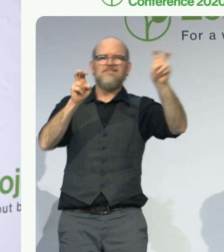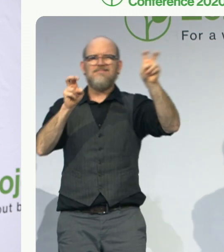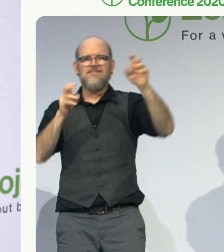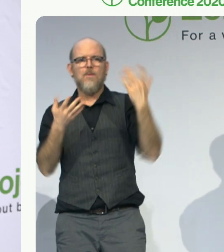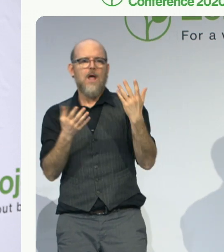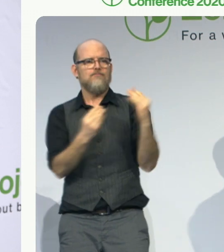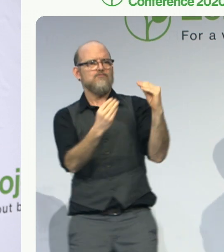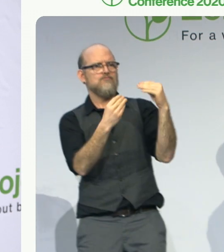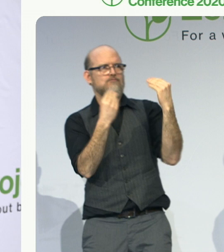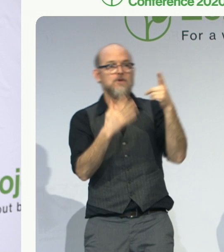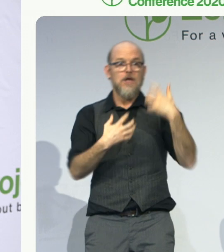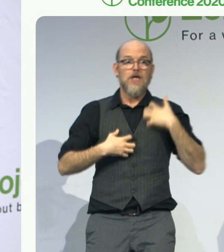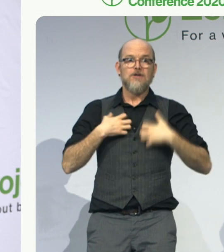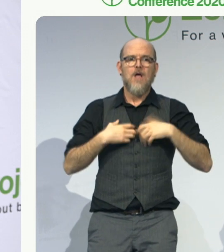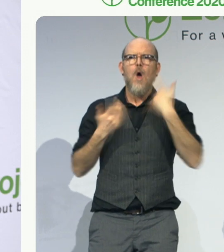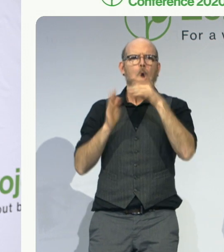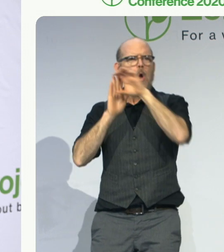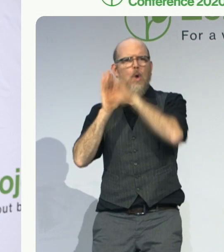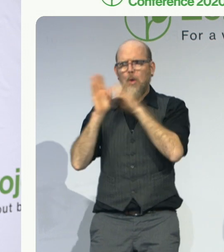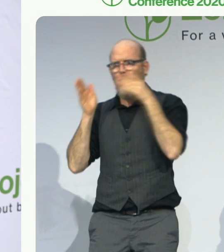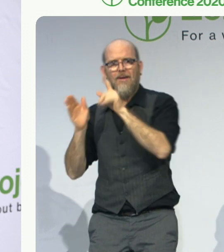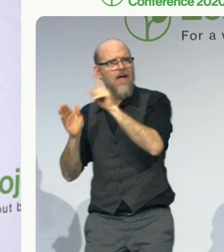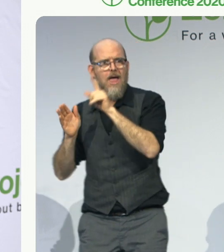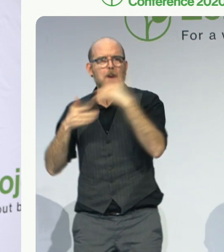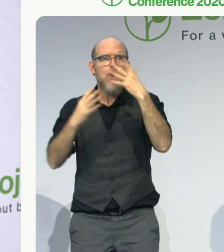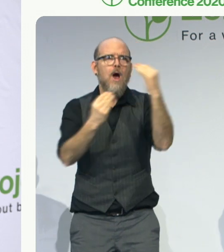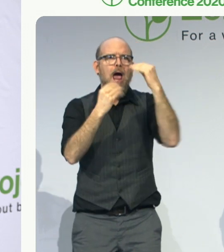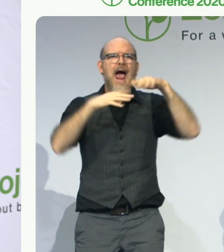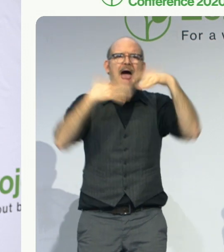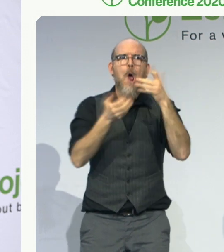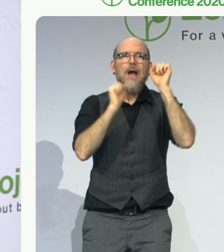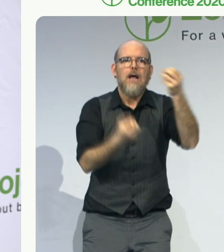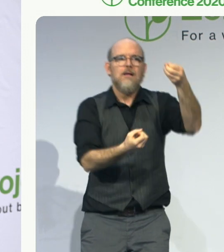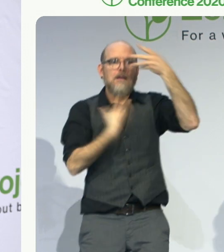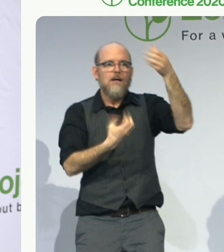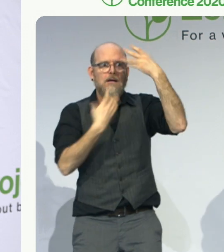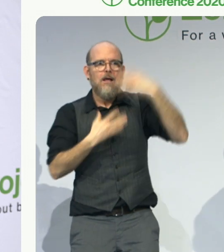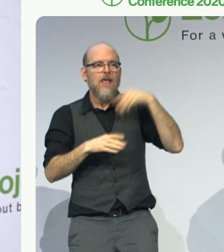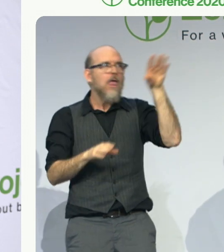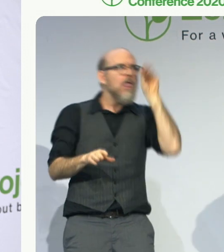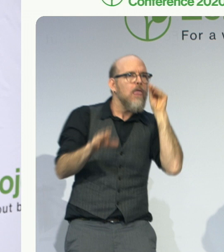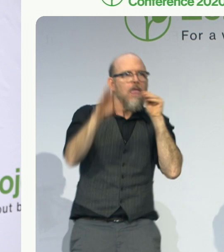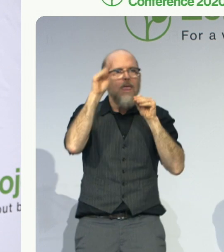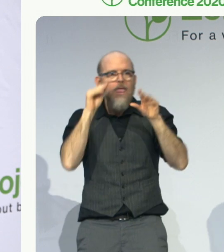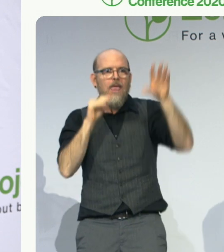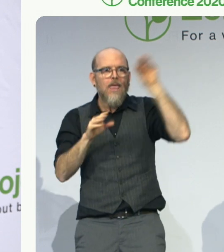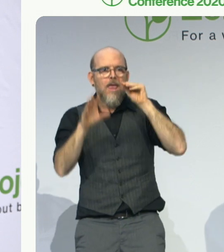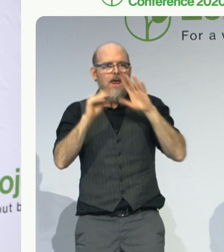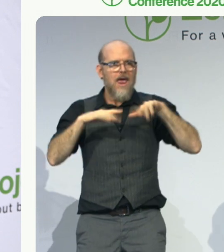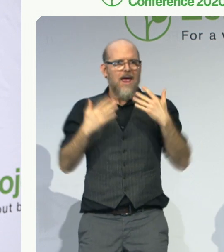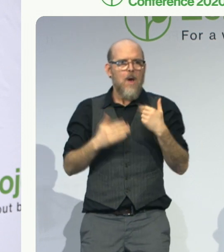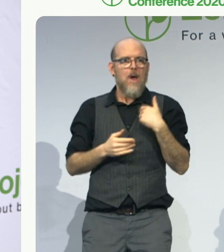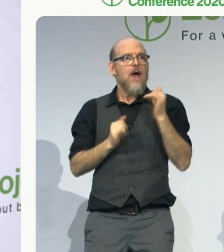presented, how I interacted with what I was hearing and learning, so that even exams